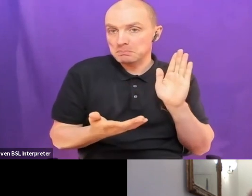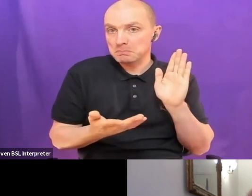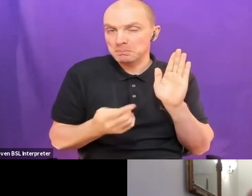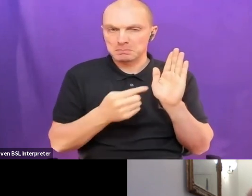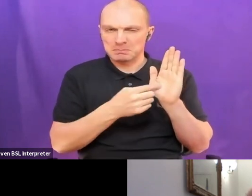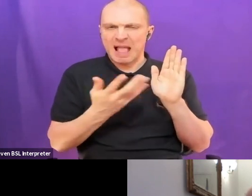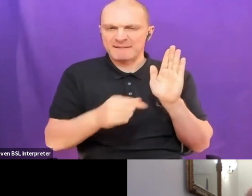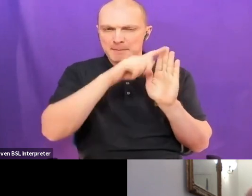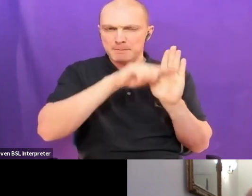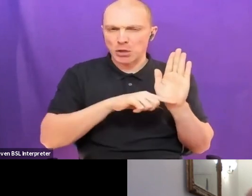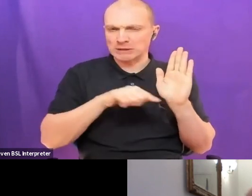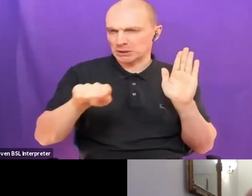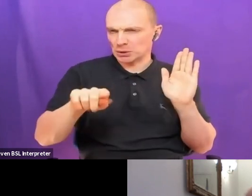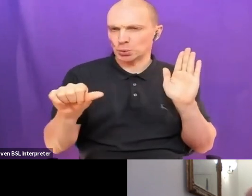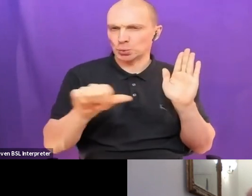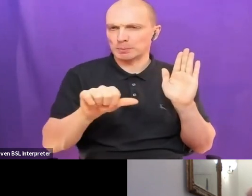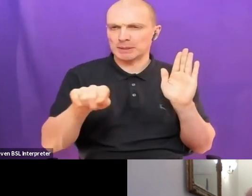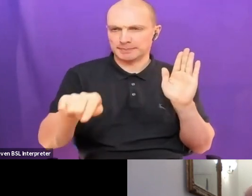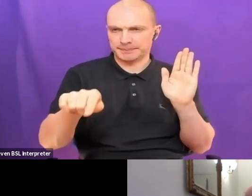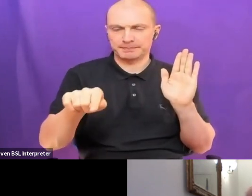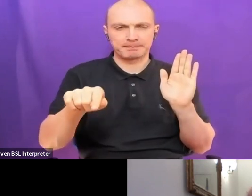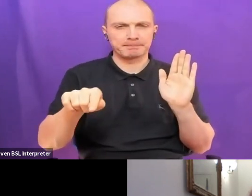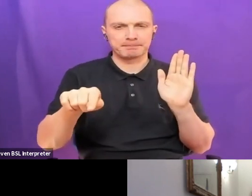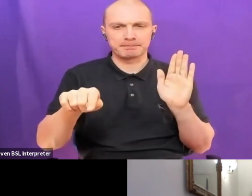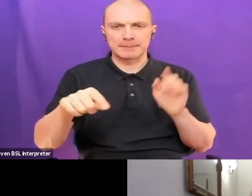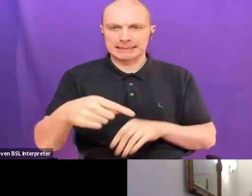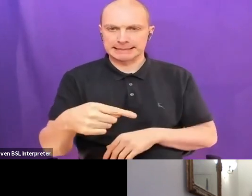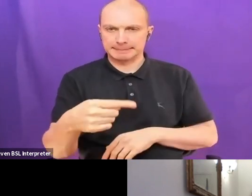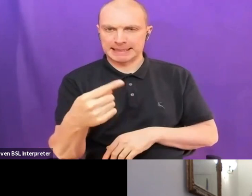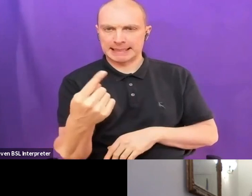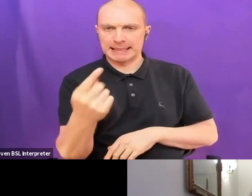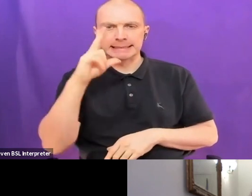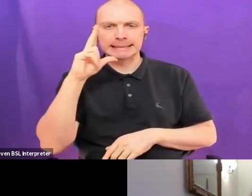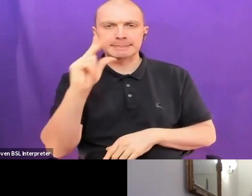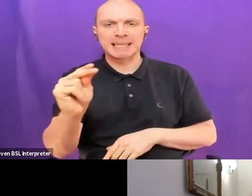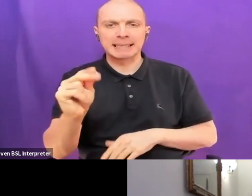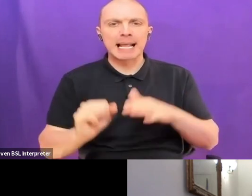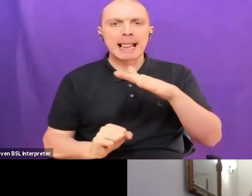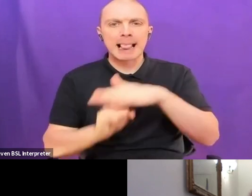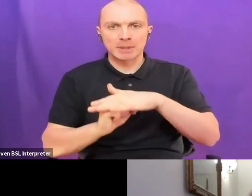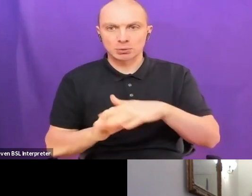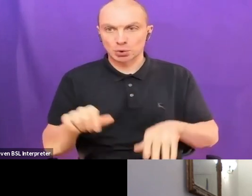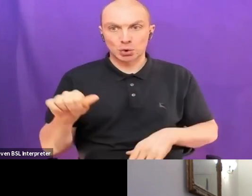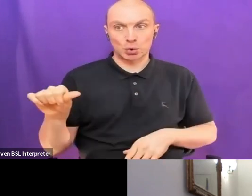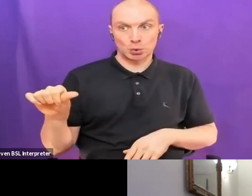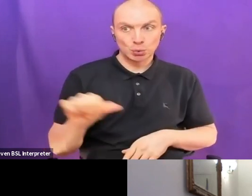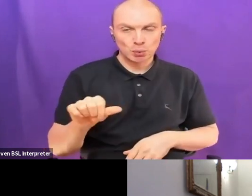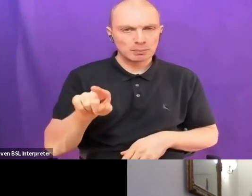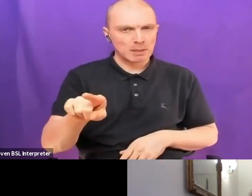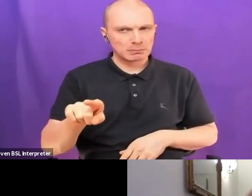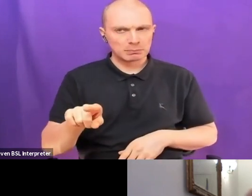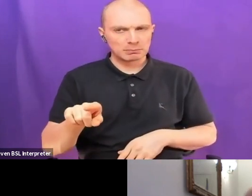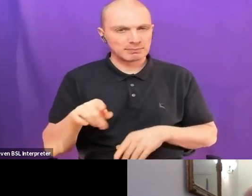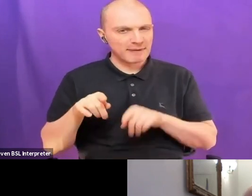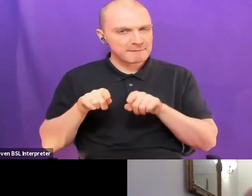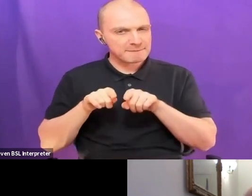or obstructing pavements by parking on them, for example. So the two obvious areas seem to me to be planning